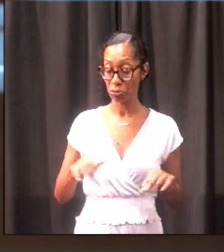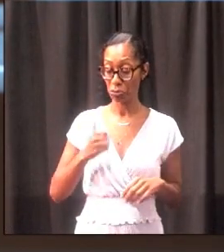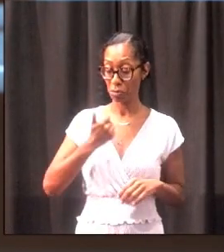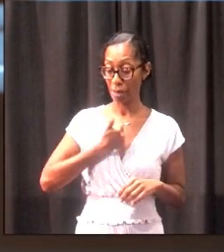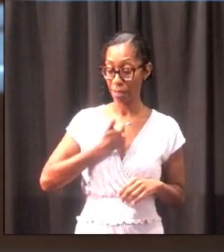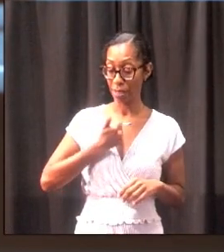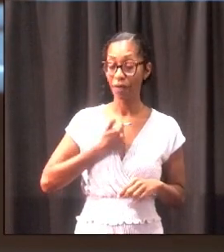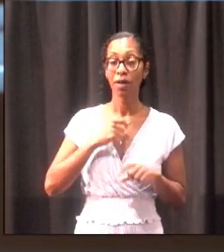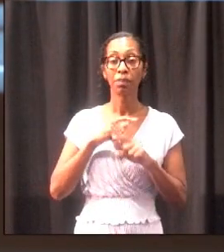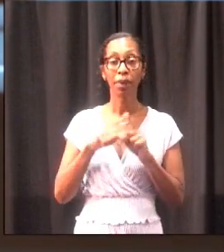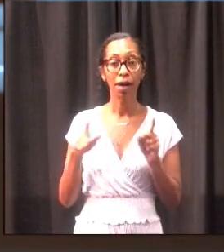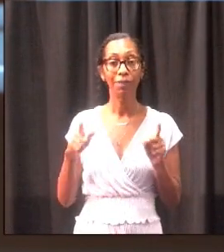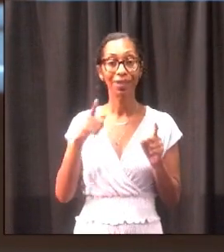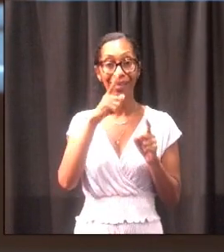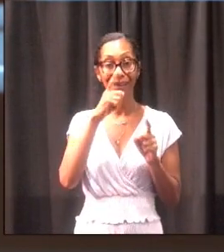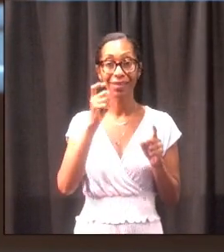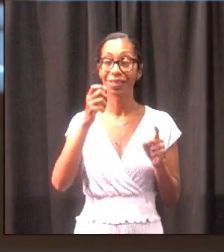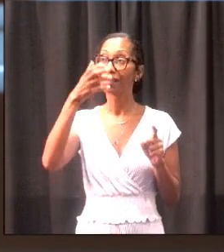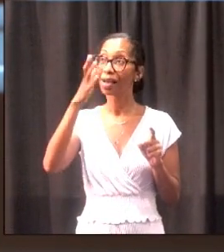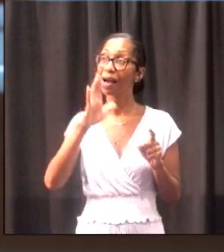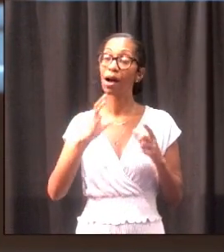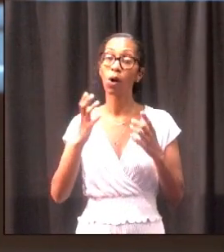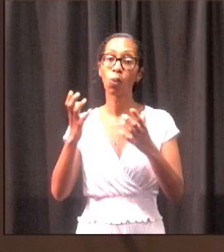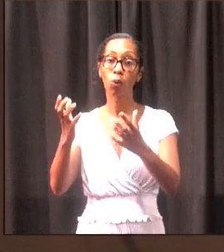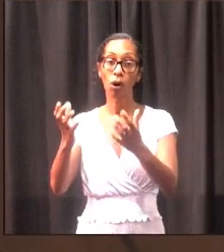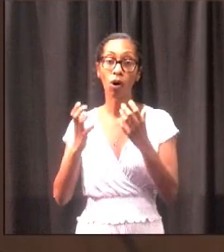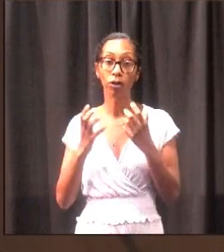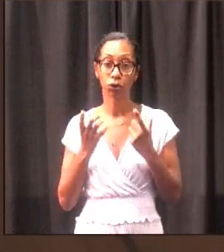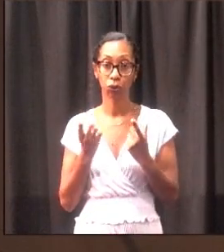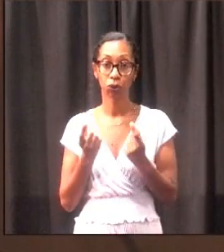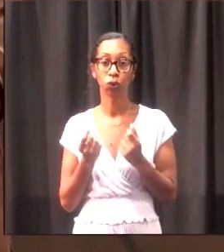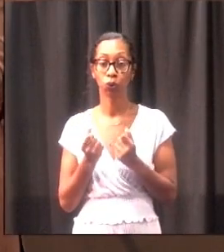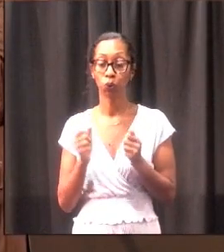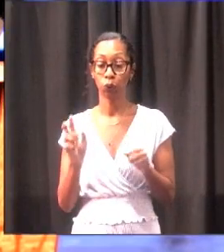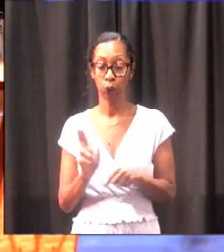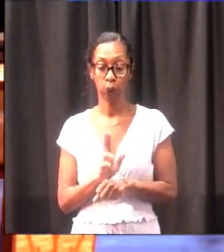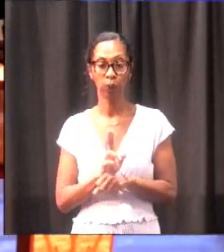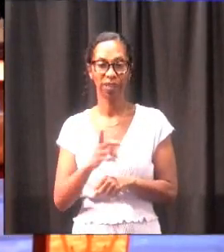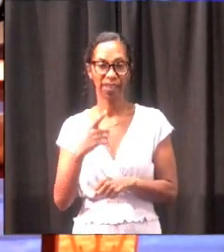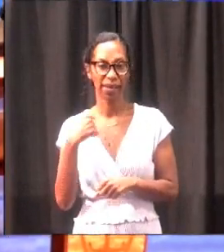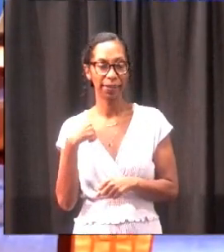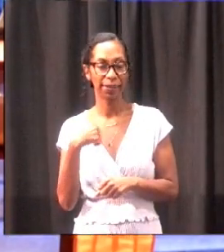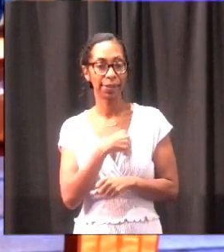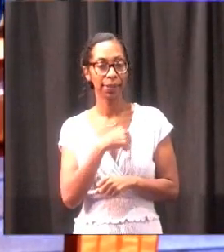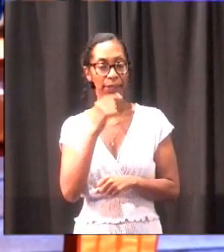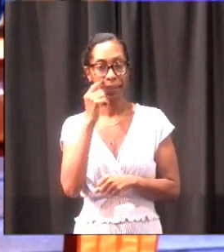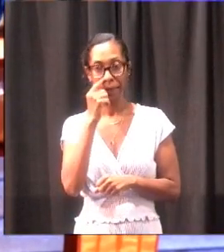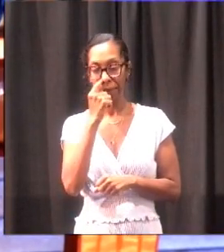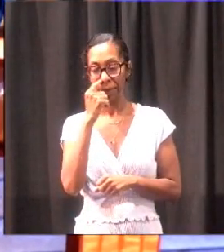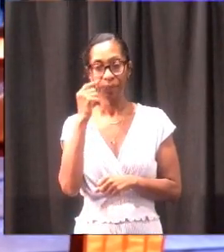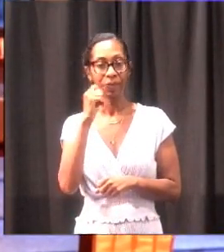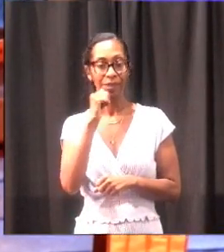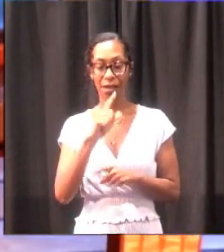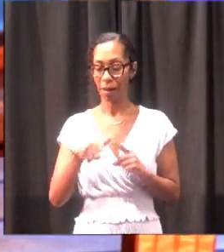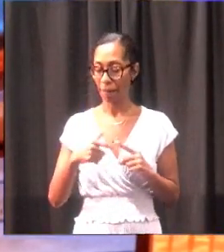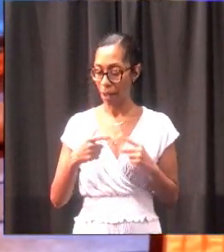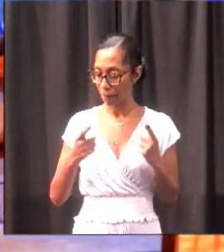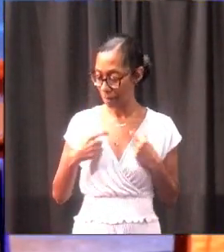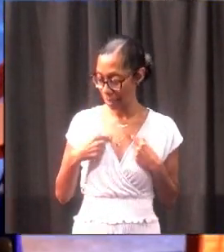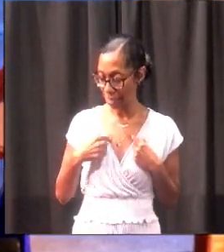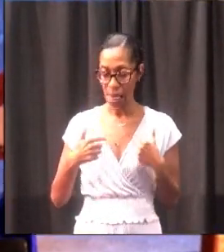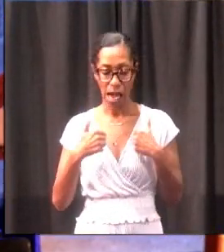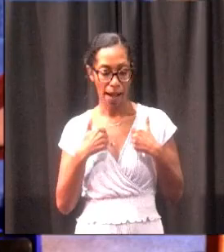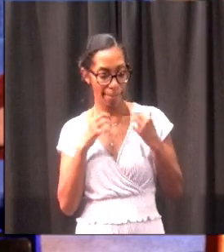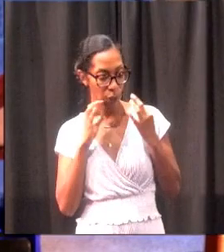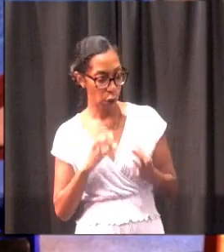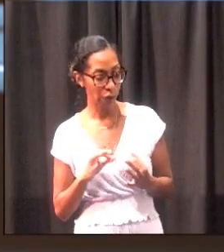but solely upon what God wants to do through us. Y'all missed that. In other words, word. It is not about what I'm doing and how